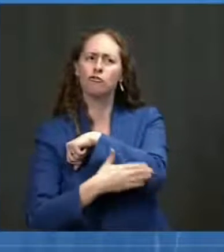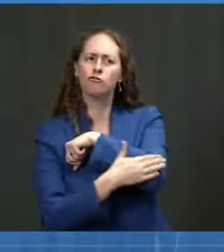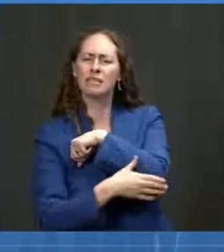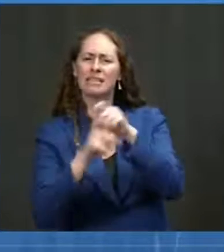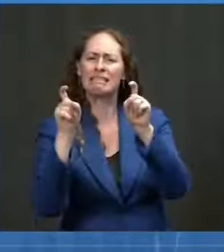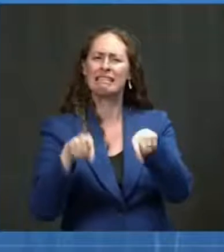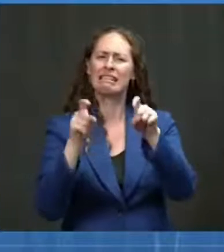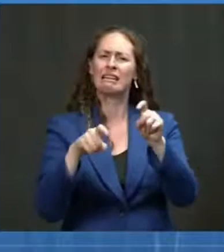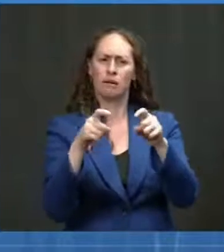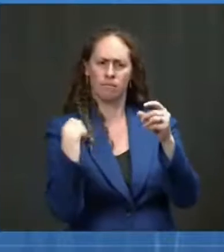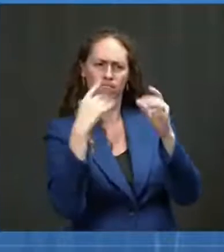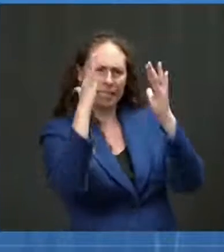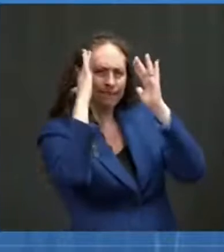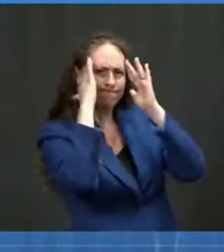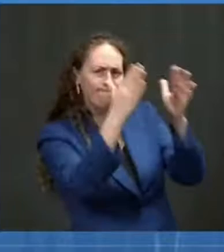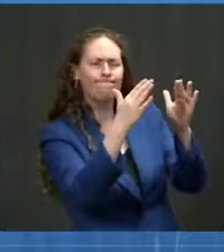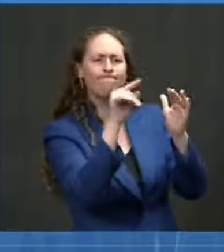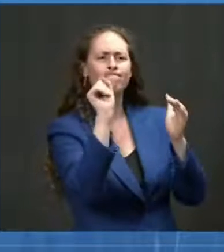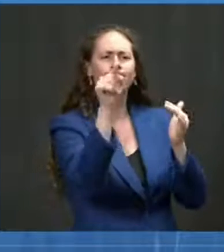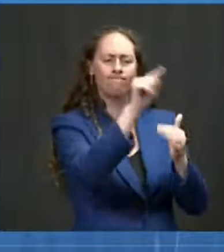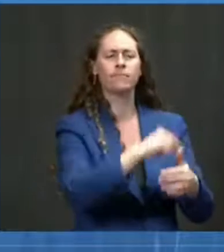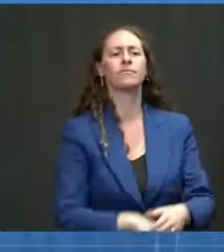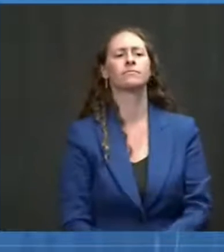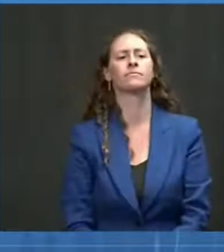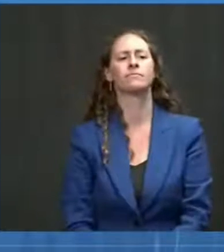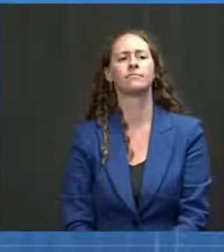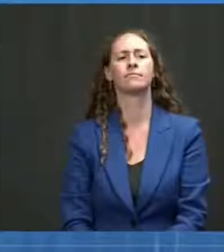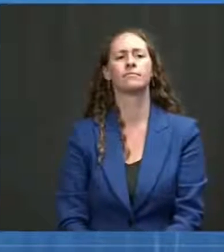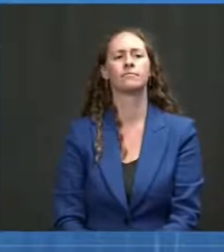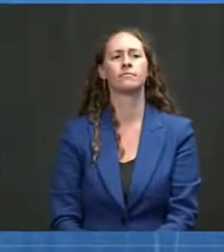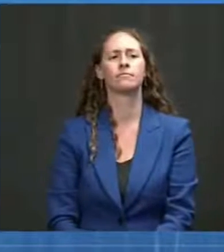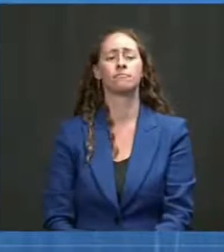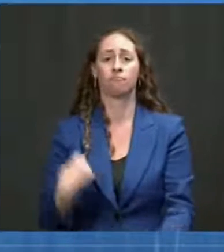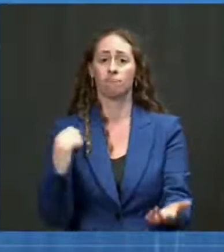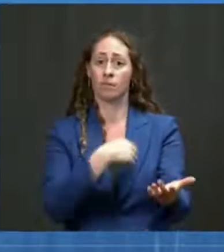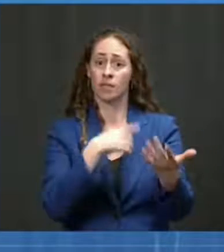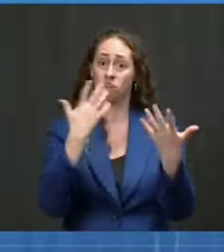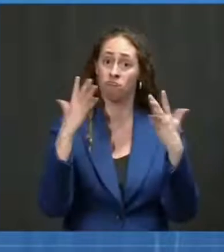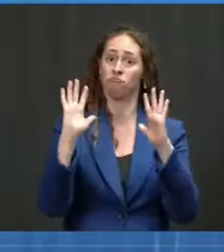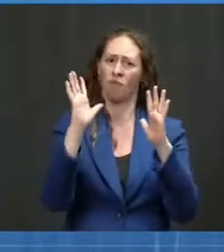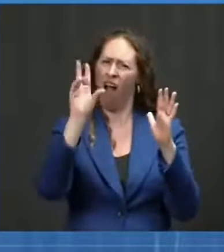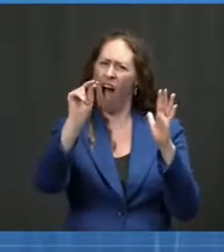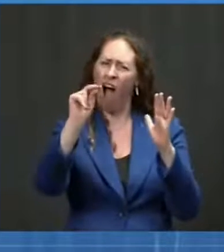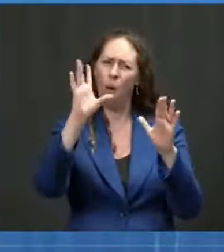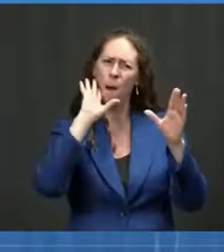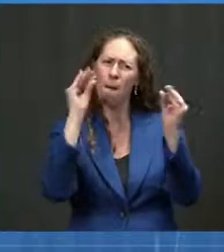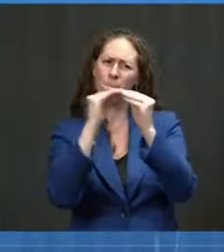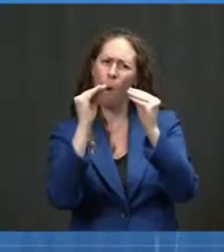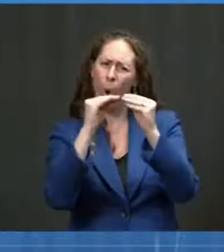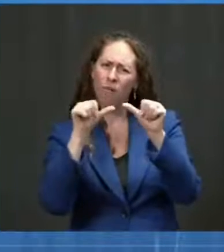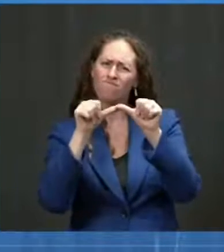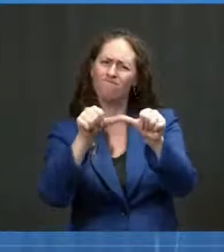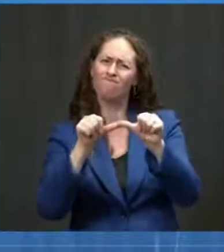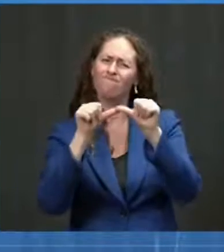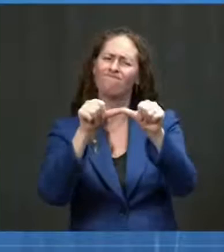And in the coming weeks and months, we will do even more to lead the global vaccination